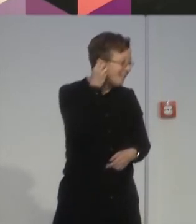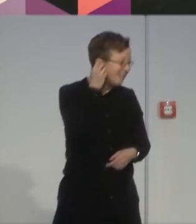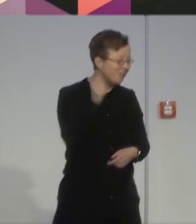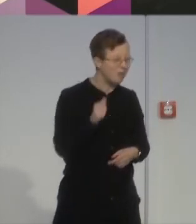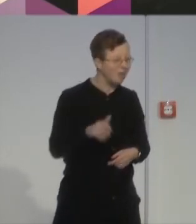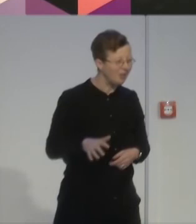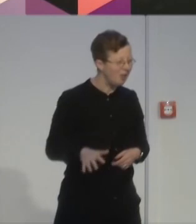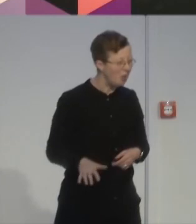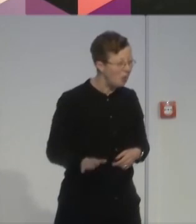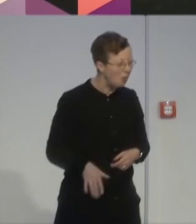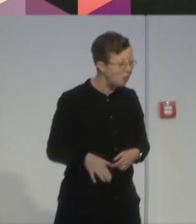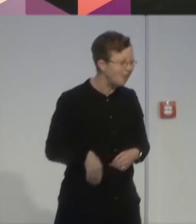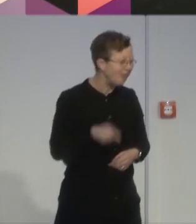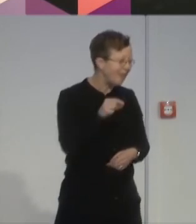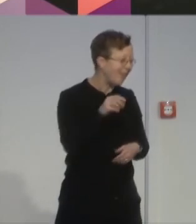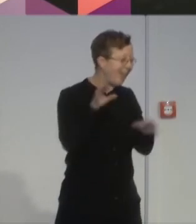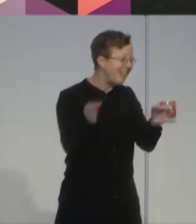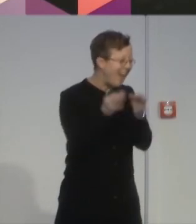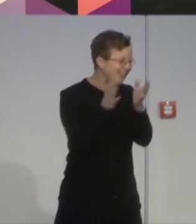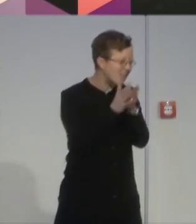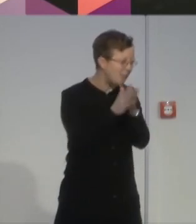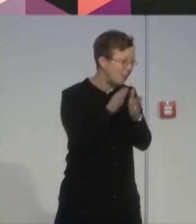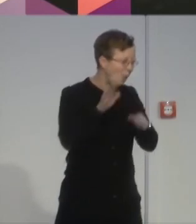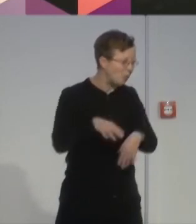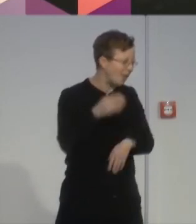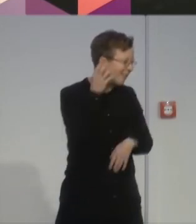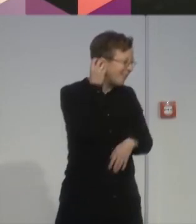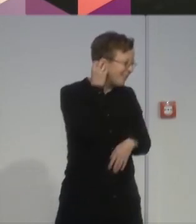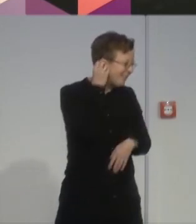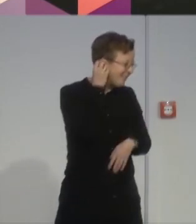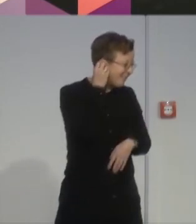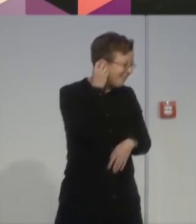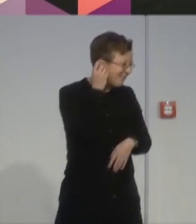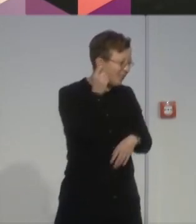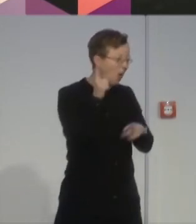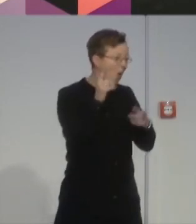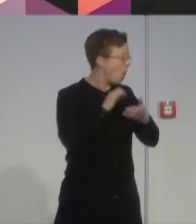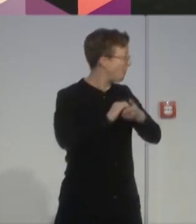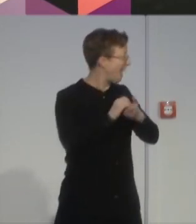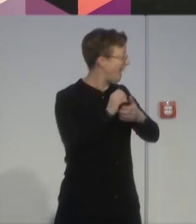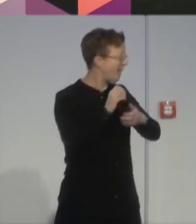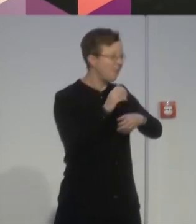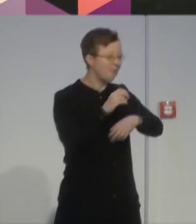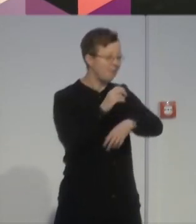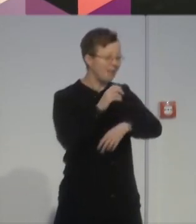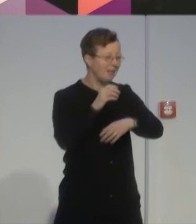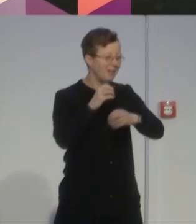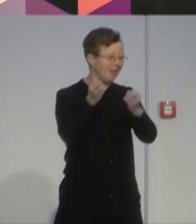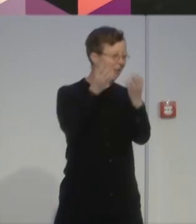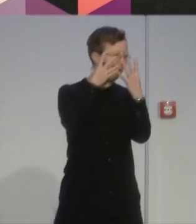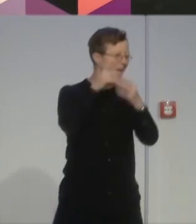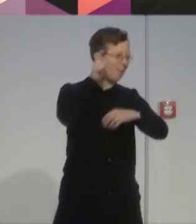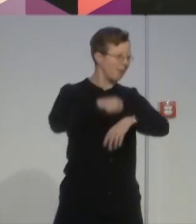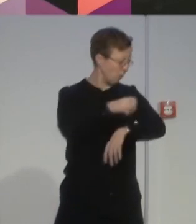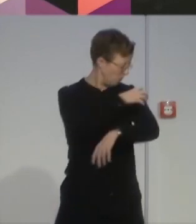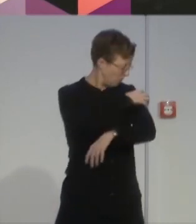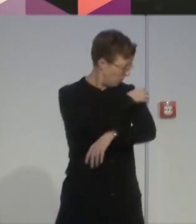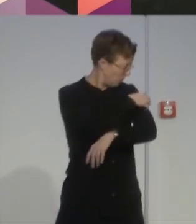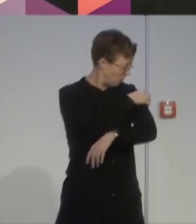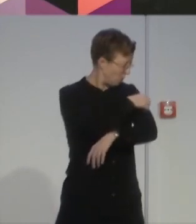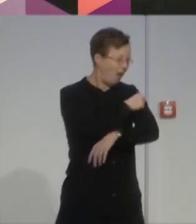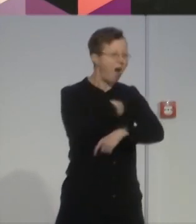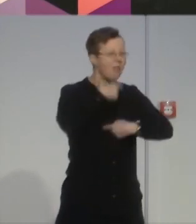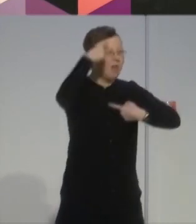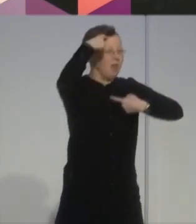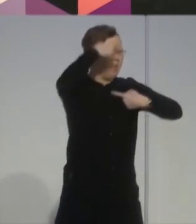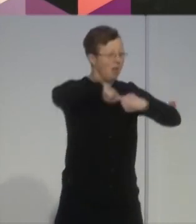was biting a little bit in his ear. And the impression of the person doing this reminded him